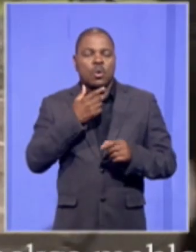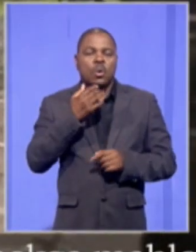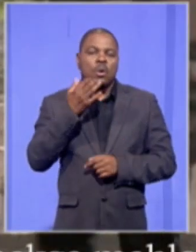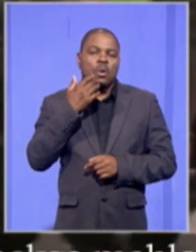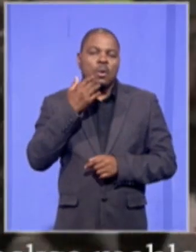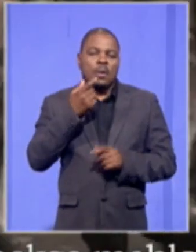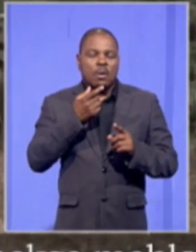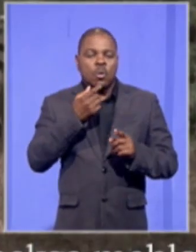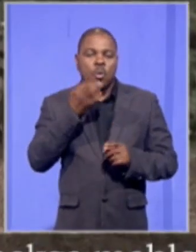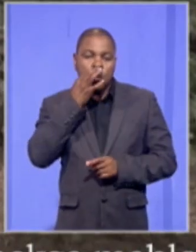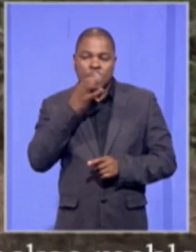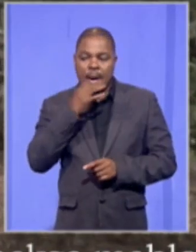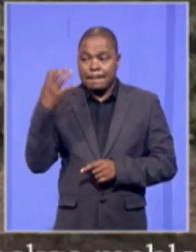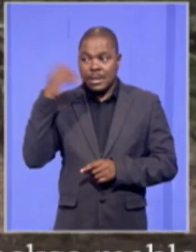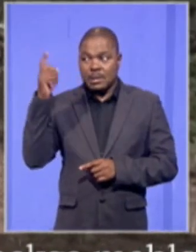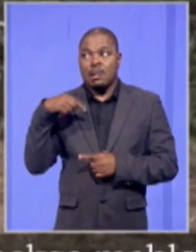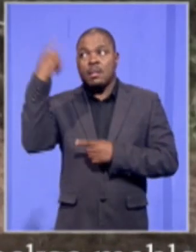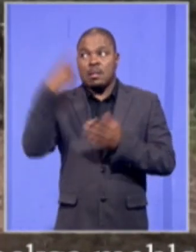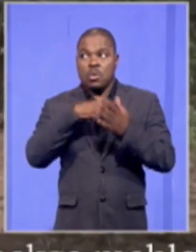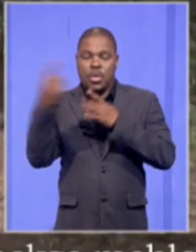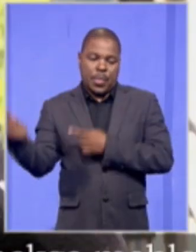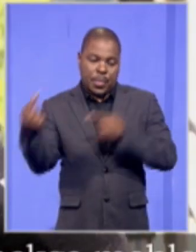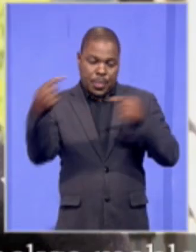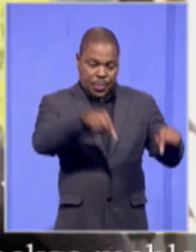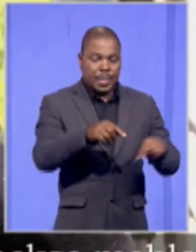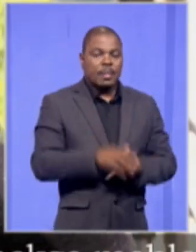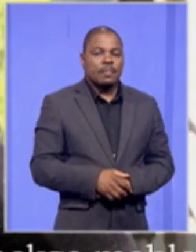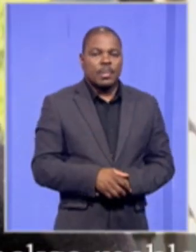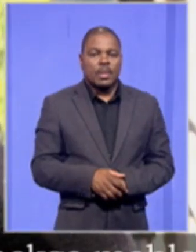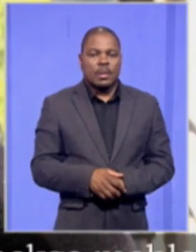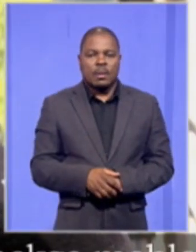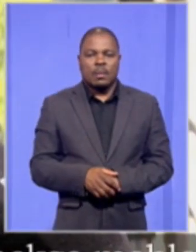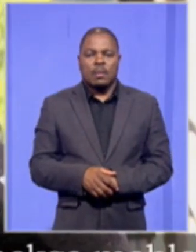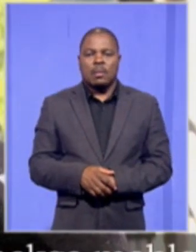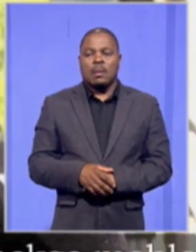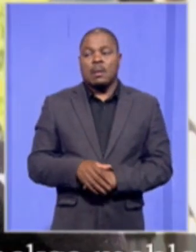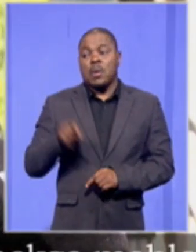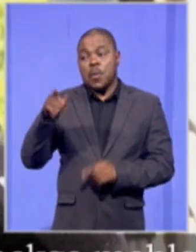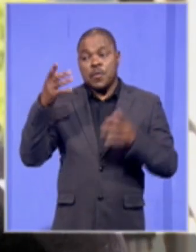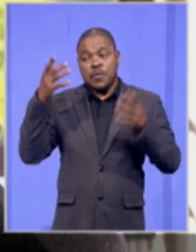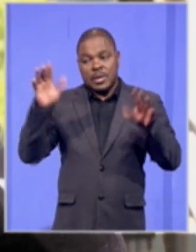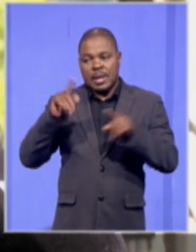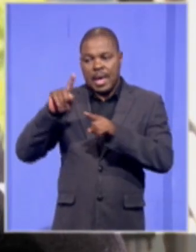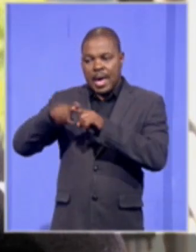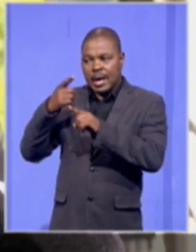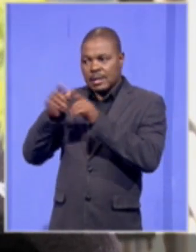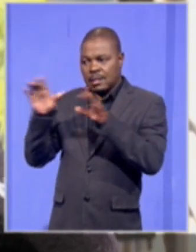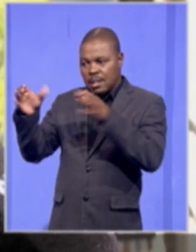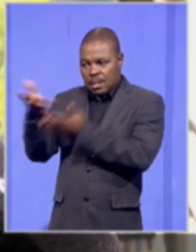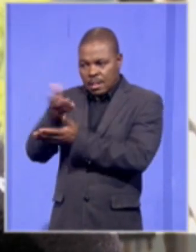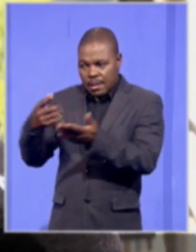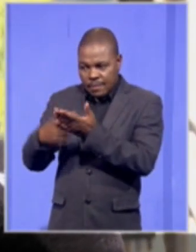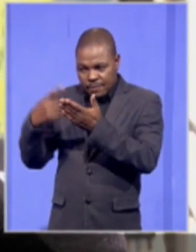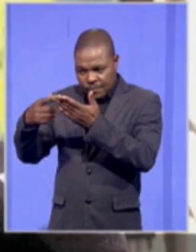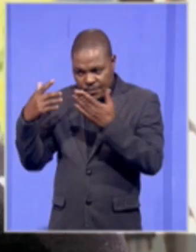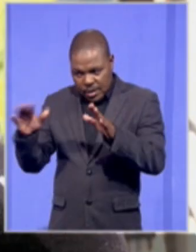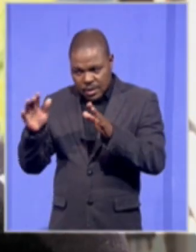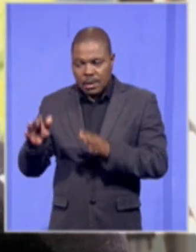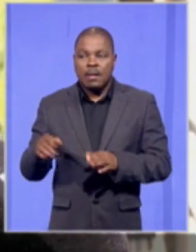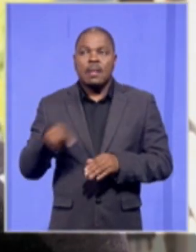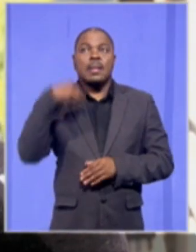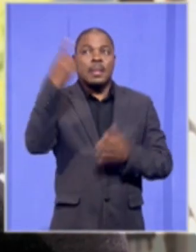ga komiti bekeng ye e tlago. Once they've briefed cabinet, they will come to us as a portfolio committee next week Tuesday.